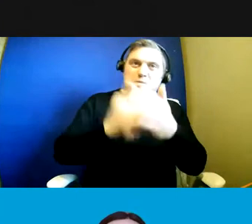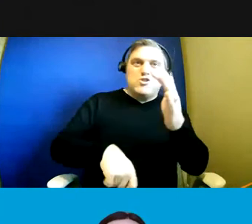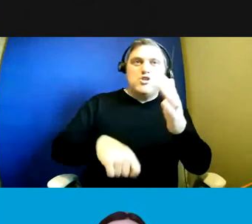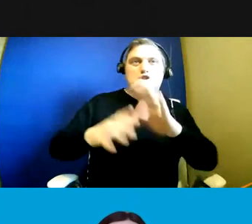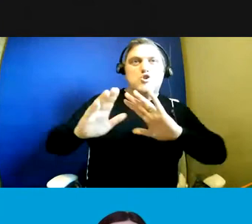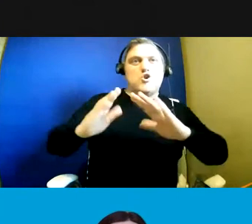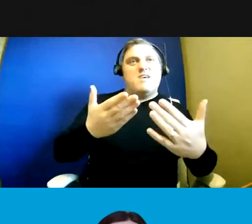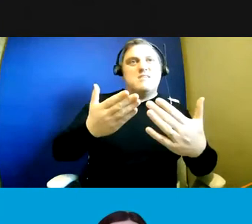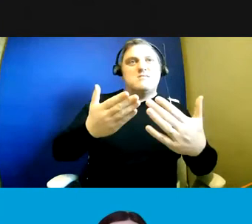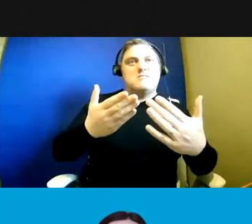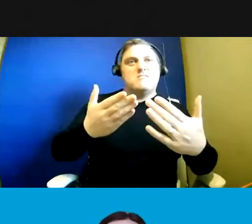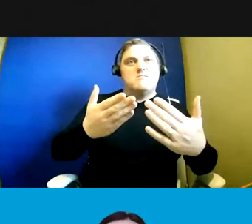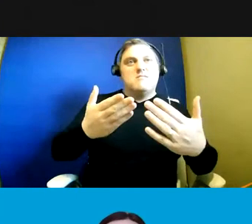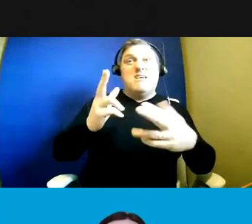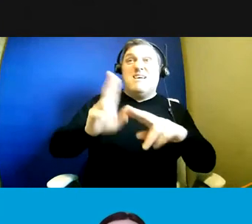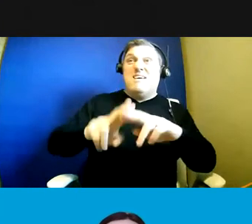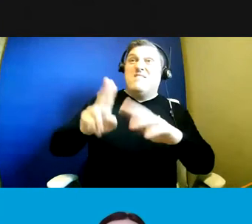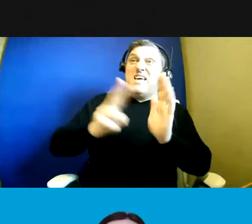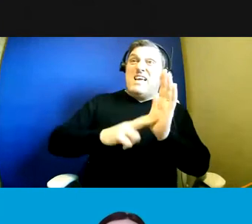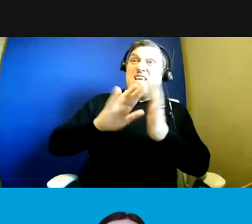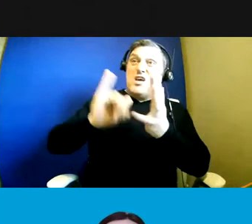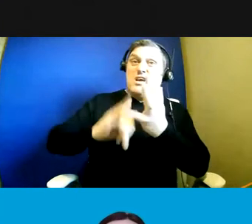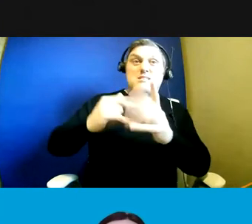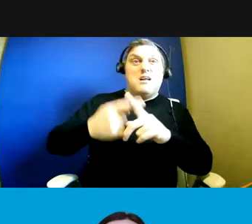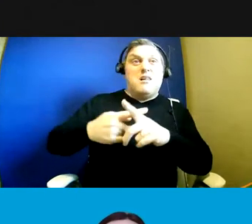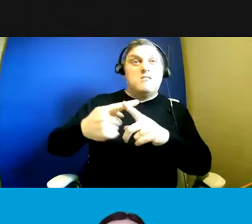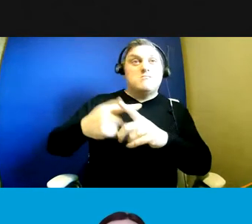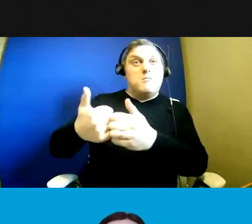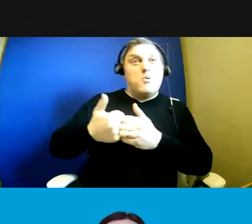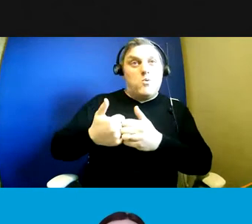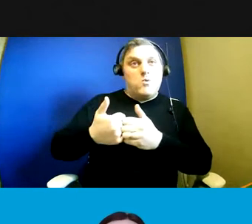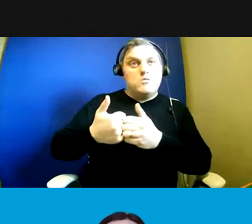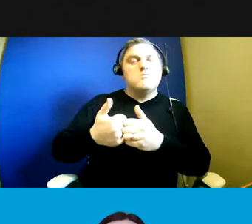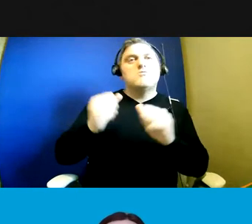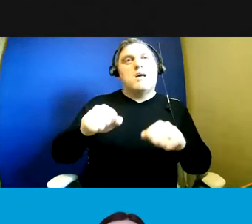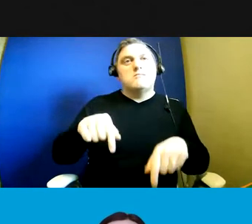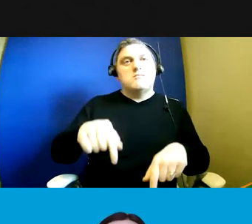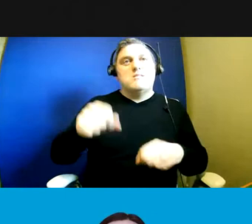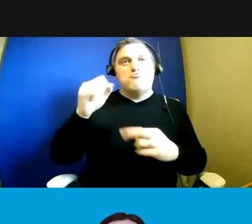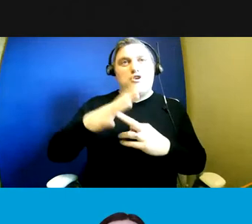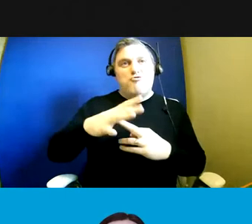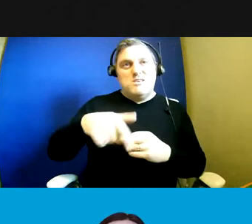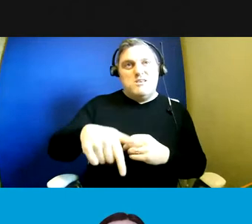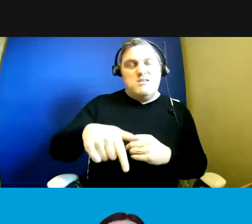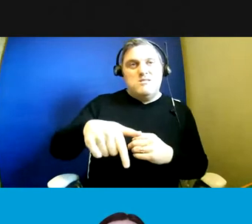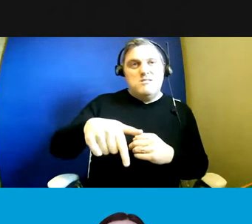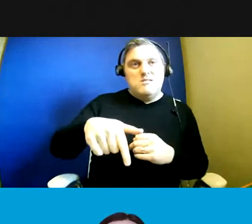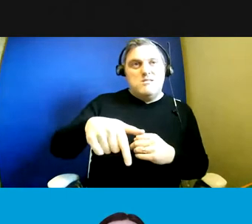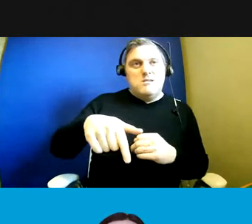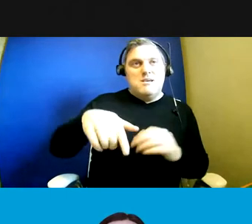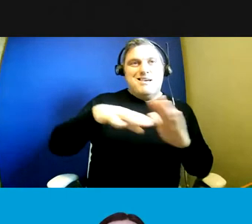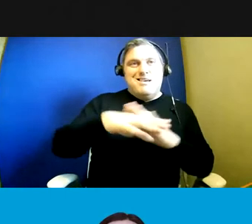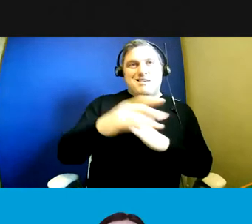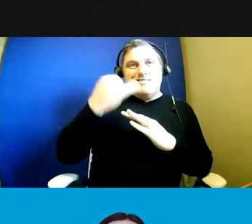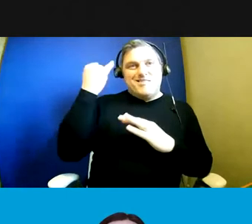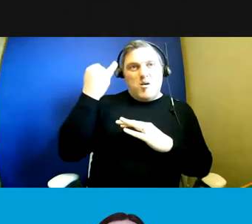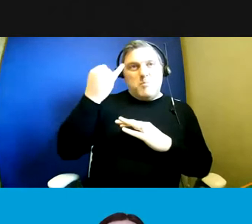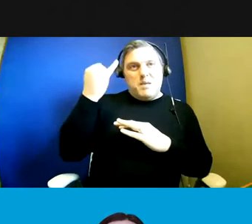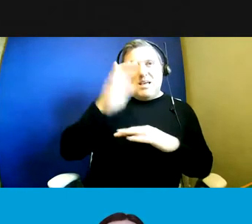forward if NHSE are supportive of that. So it is a priority. In Derbyshire, we will